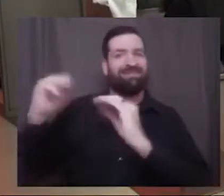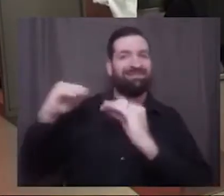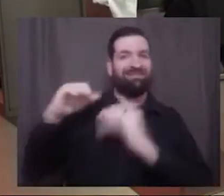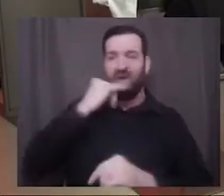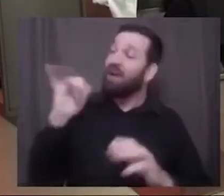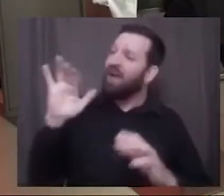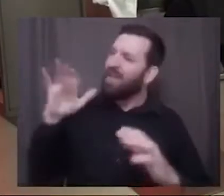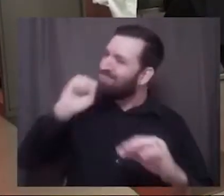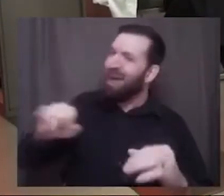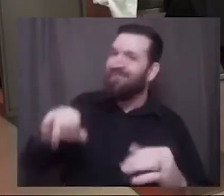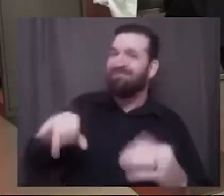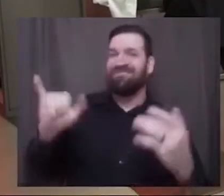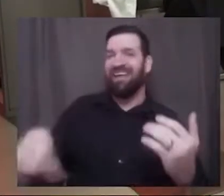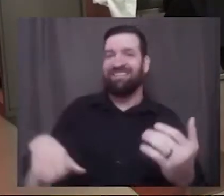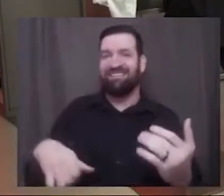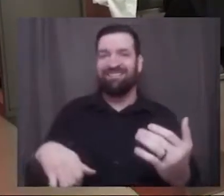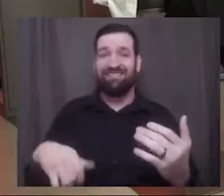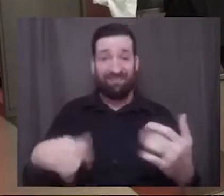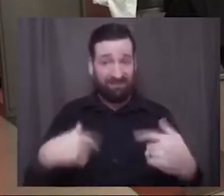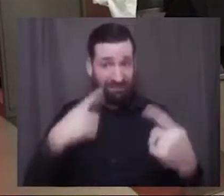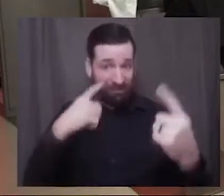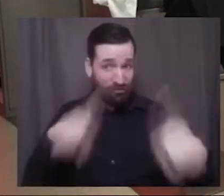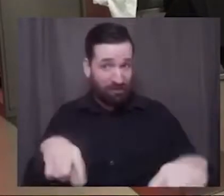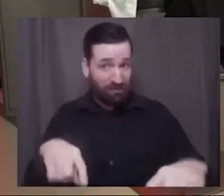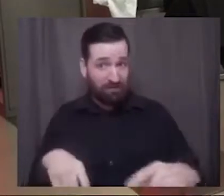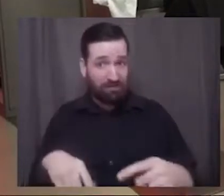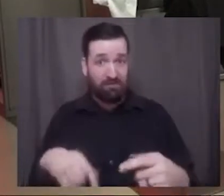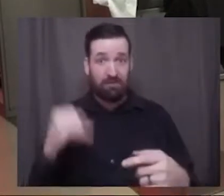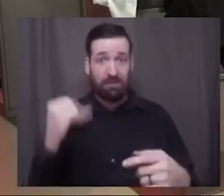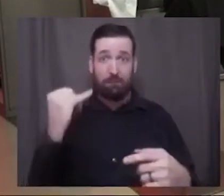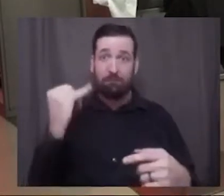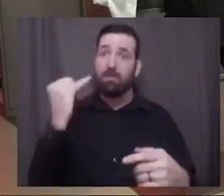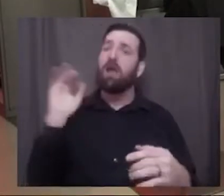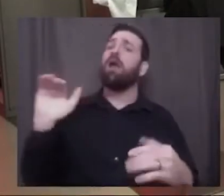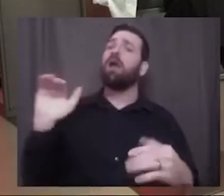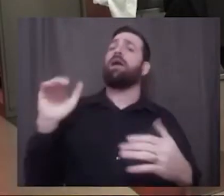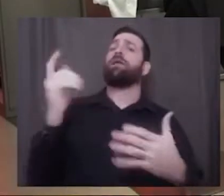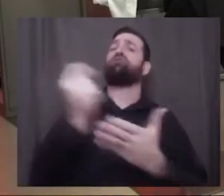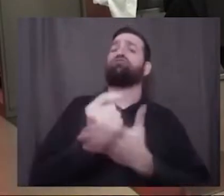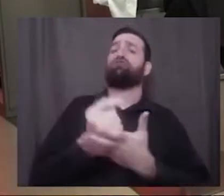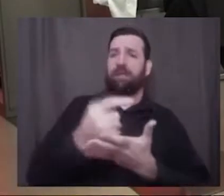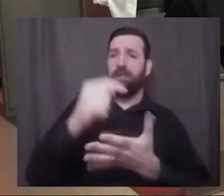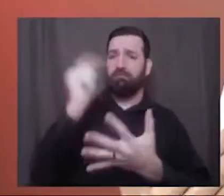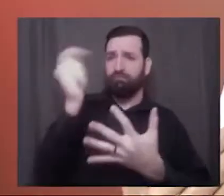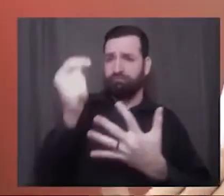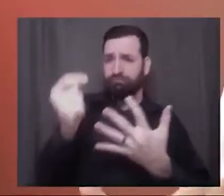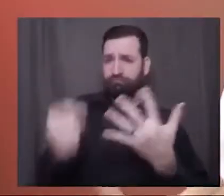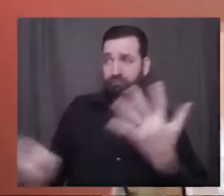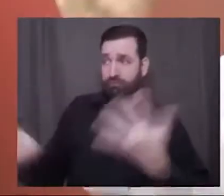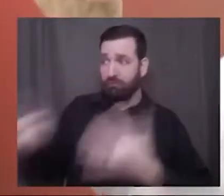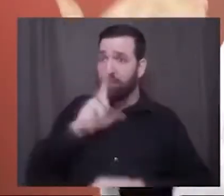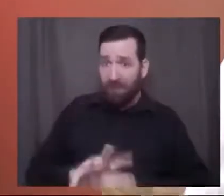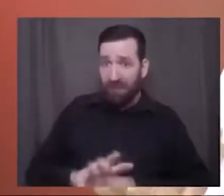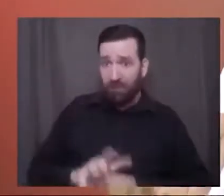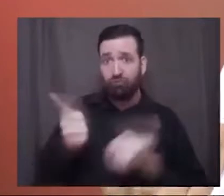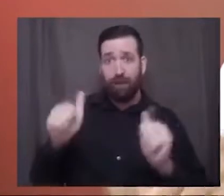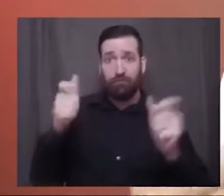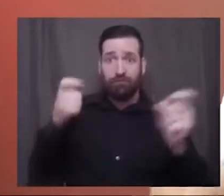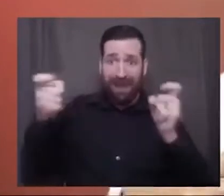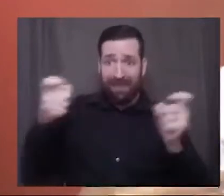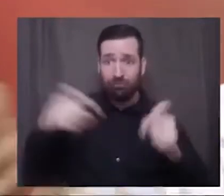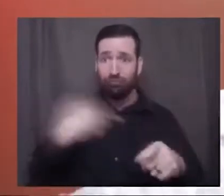to dialogue. interact. But would you agree with that? If I say, hey, we're treating all these risks and this person's making a committed effort to managing their risk, guess what? It's gone down.